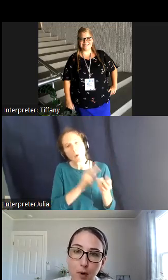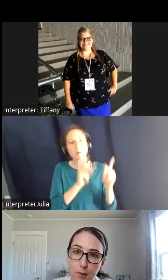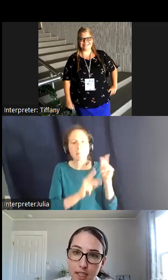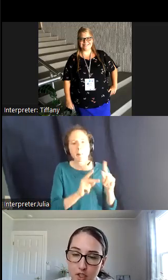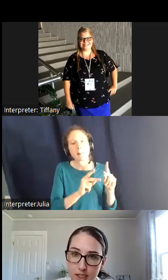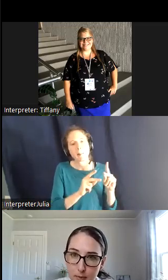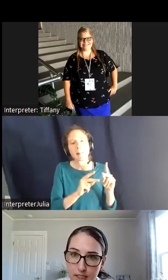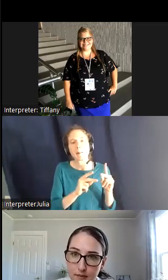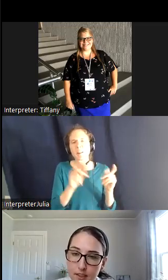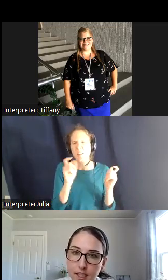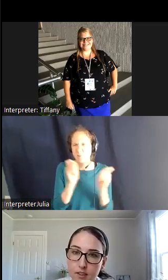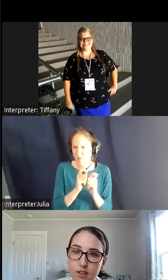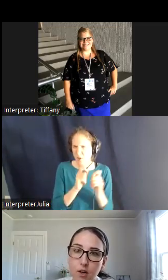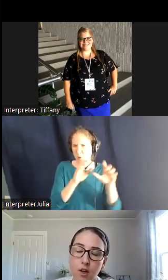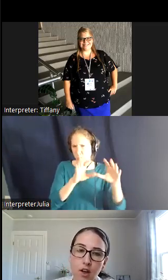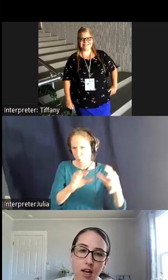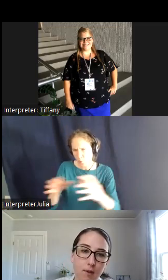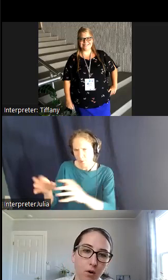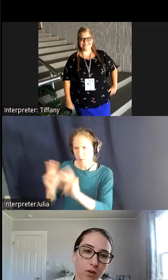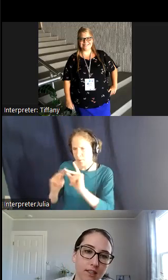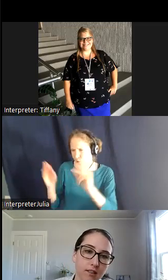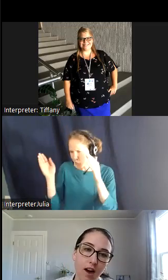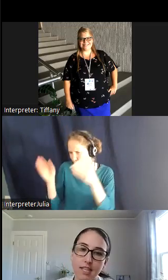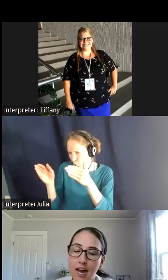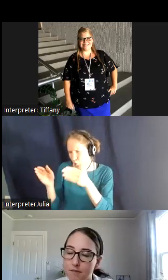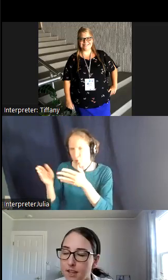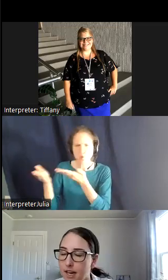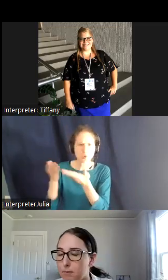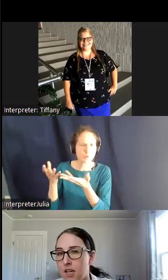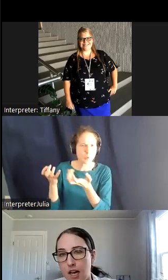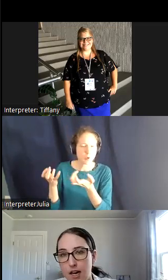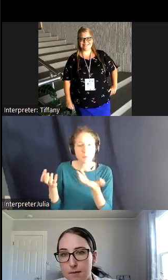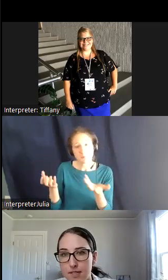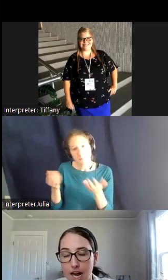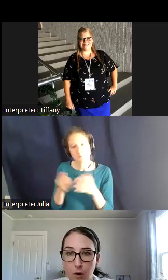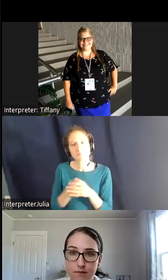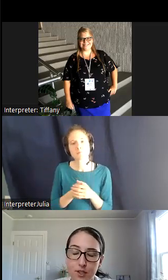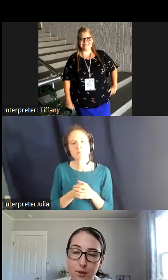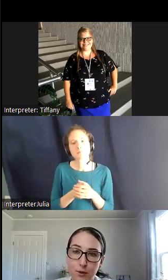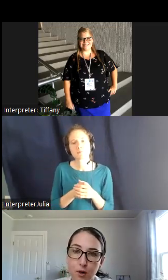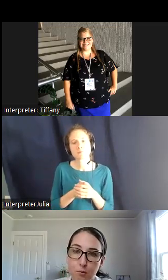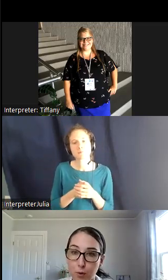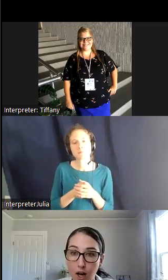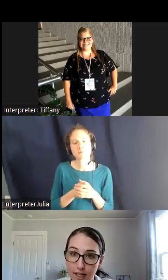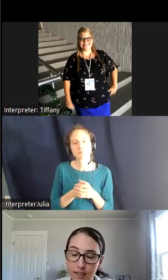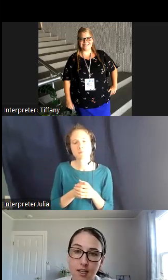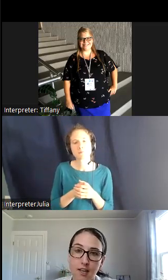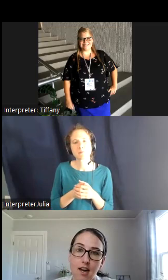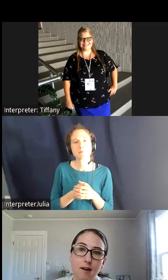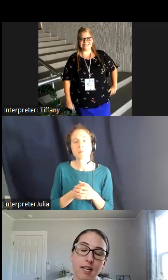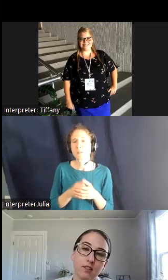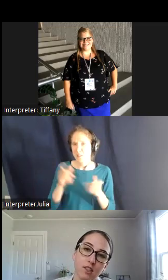of these populations specifically. And so the goal is not to have them now have to